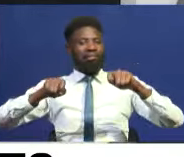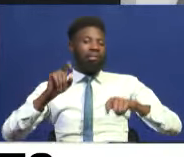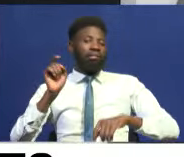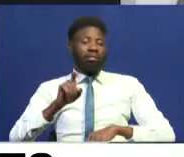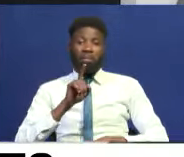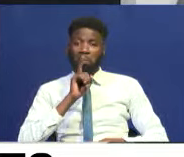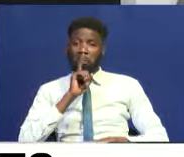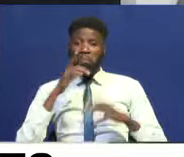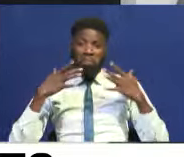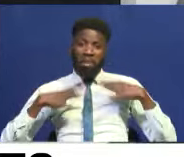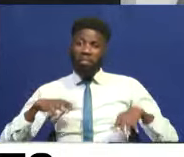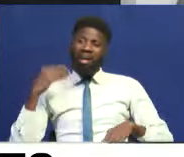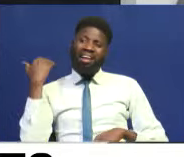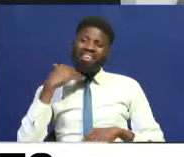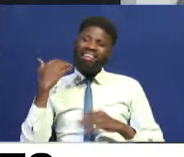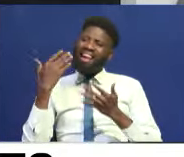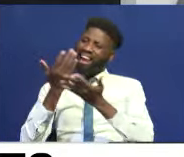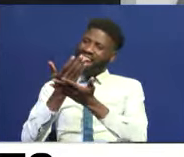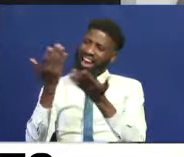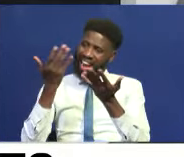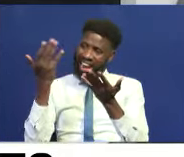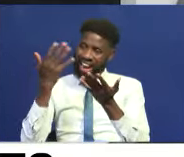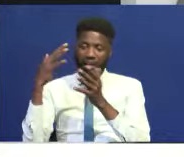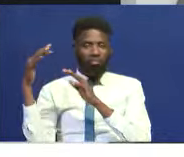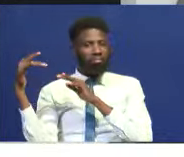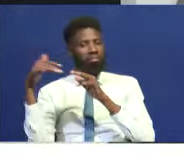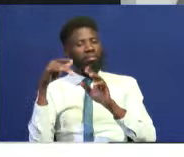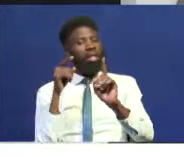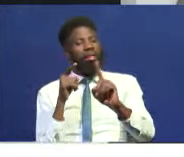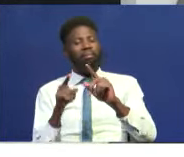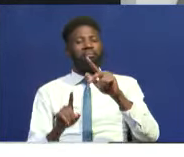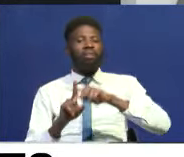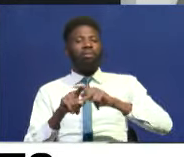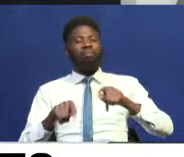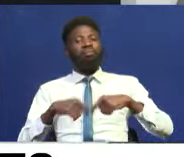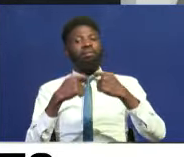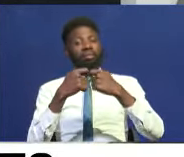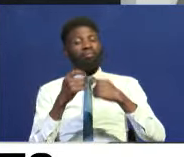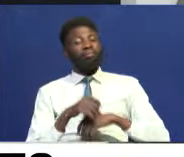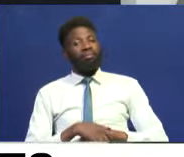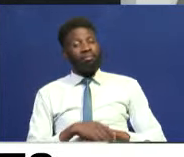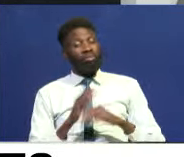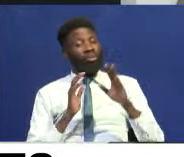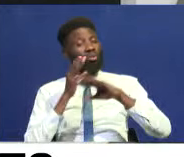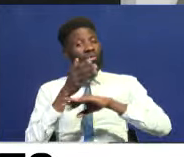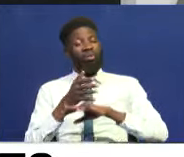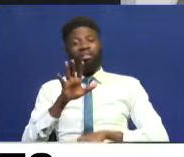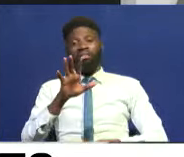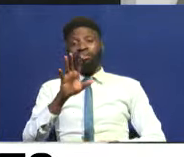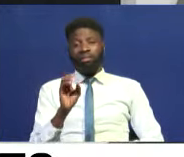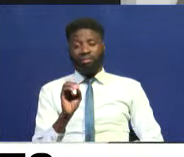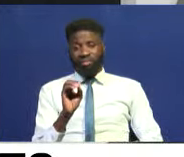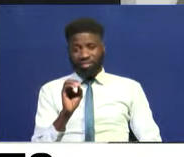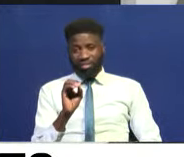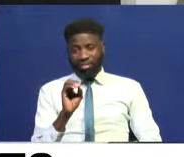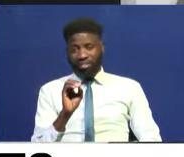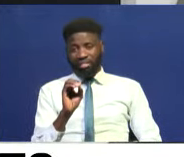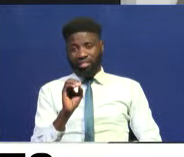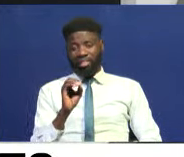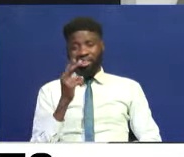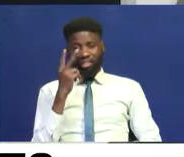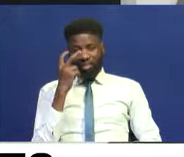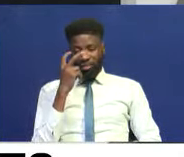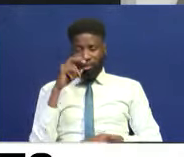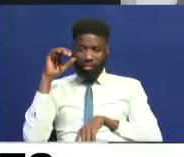unknown location to cause mayhem in the town. Meanwhile, over 50 suspects who were arrested for looting a supermarket and